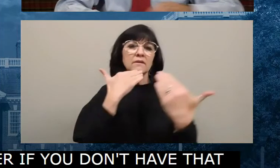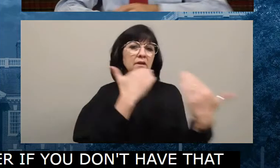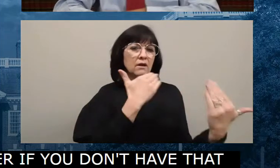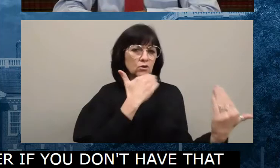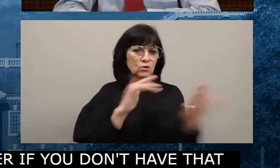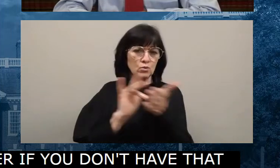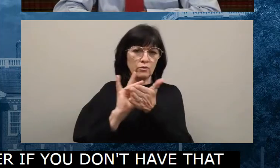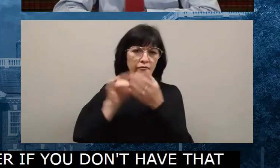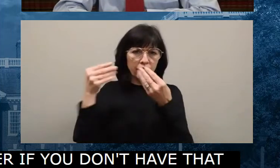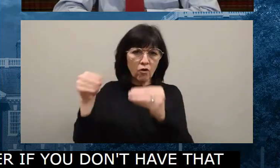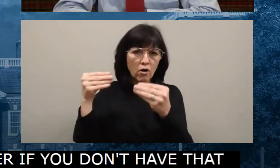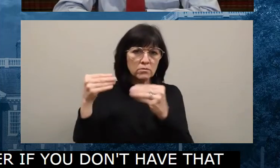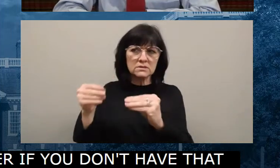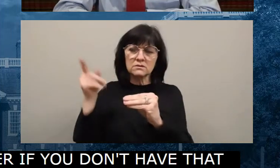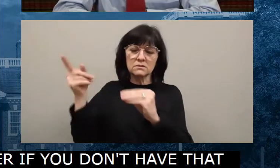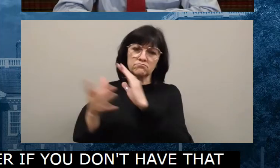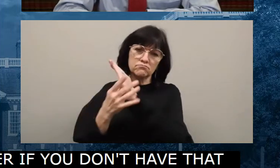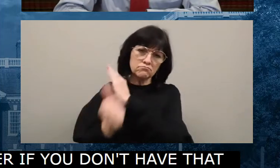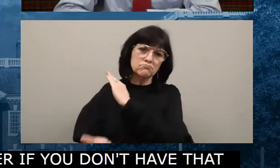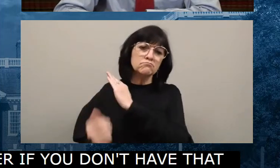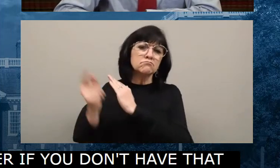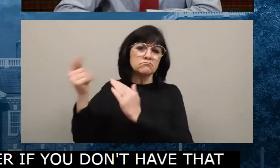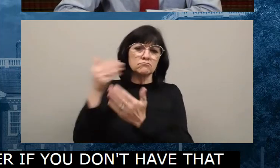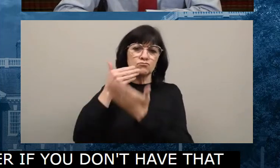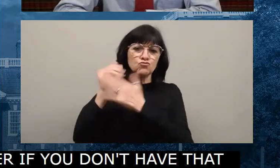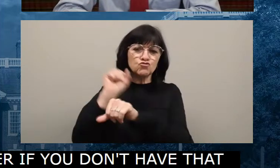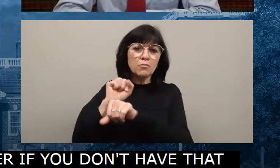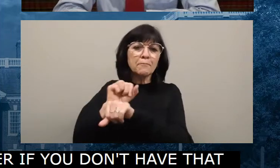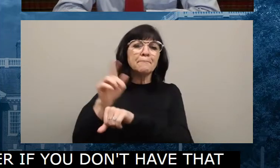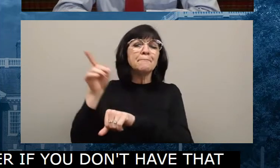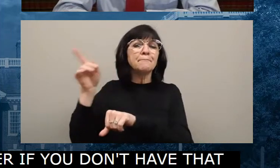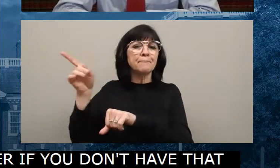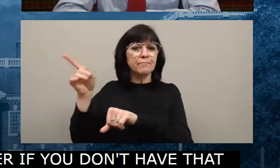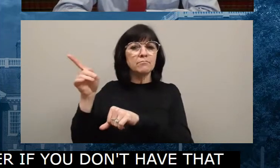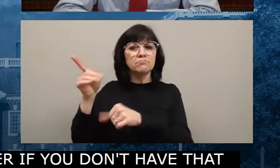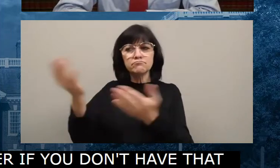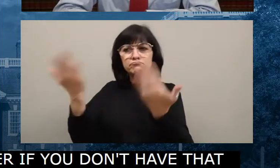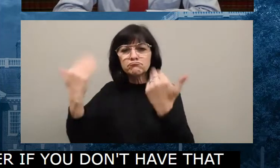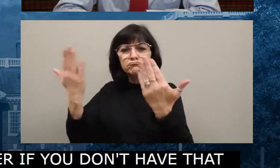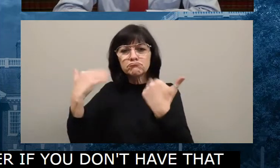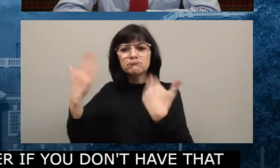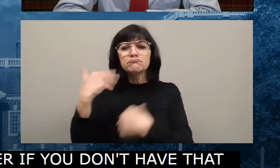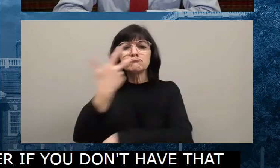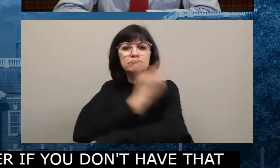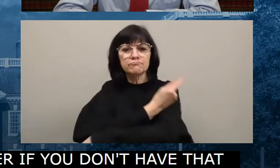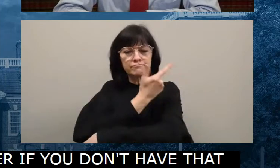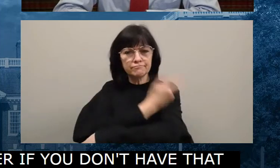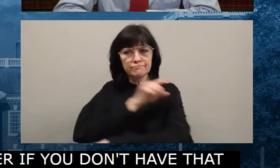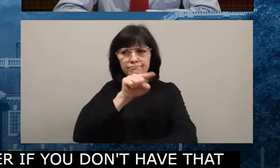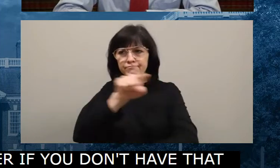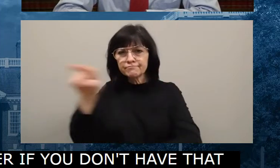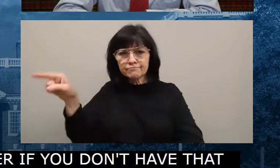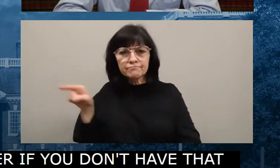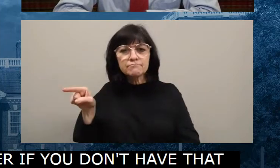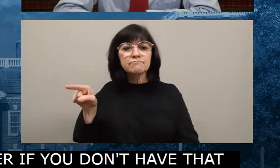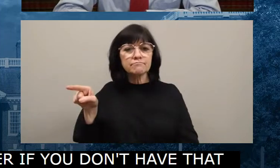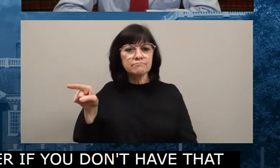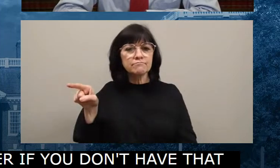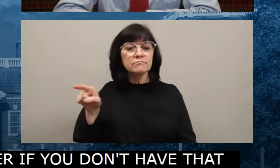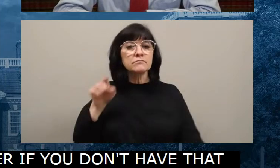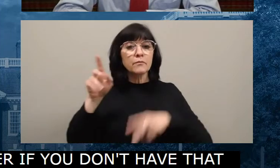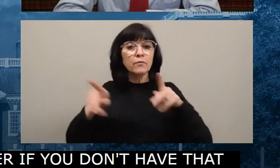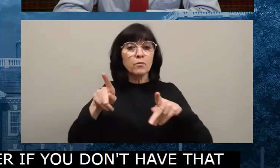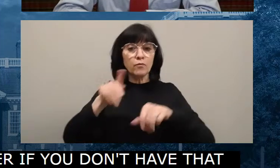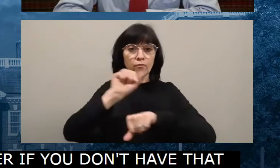particular, doing a really good job getting shots in people's arms. Lots of partners running our clinic at